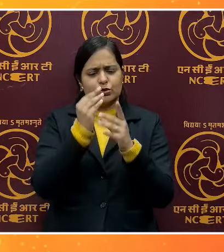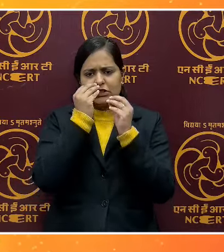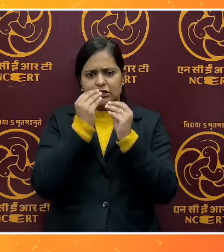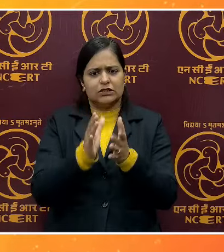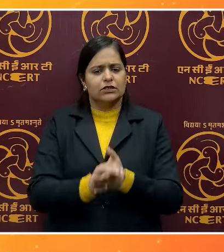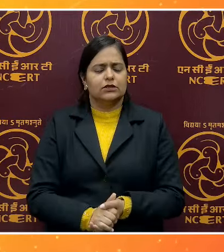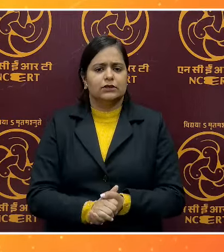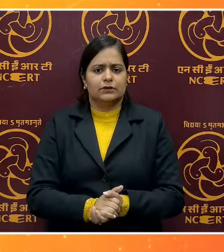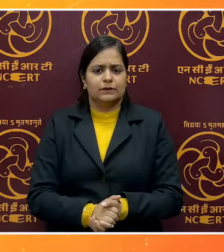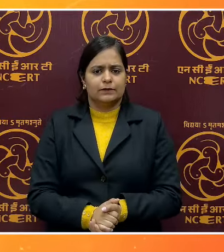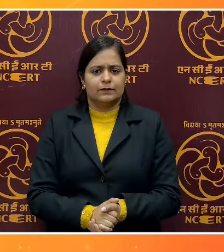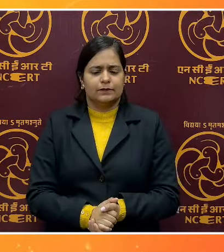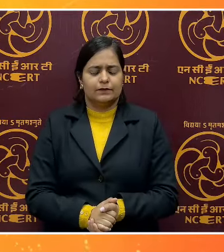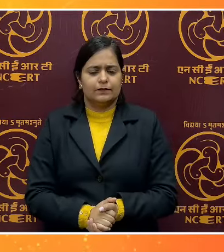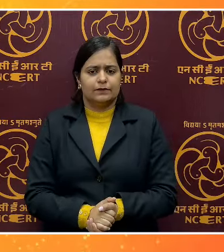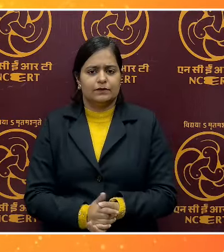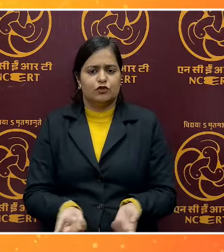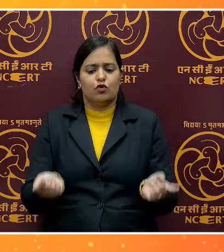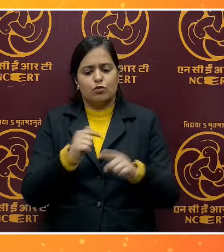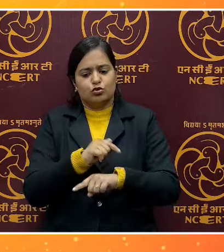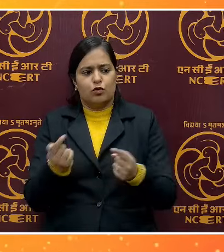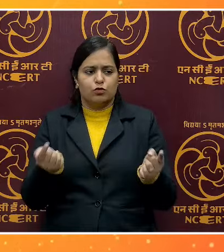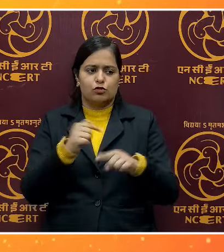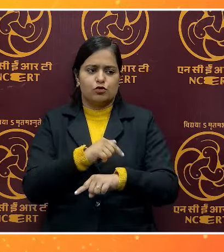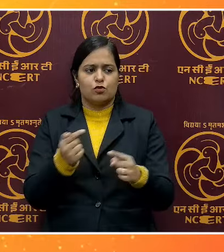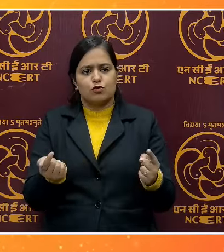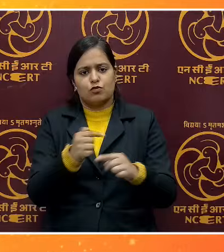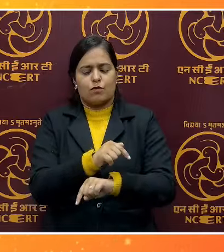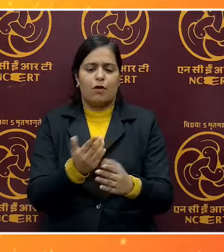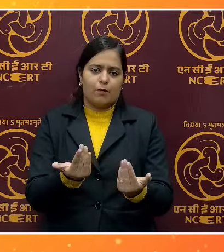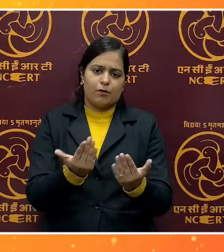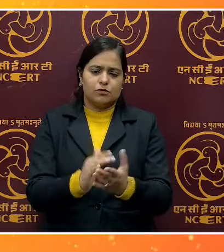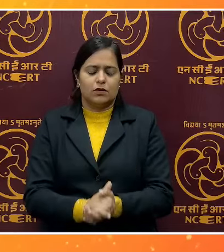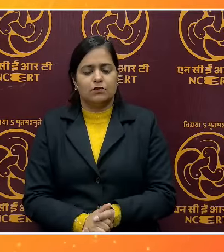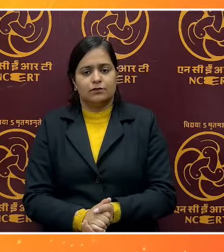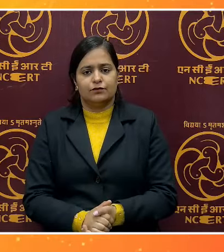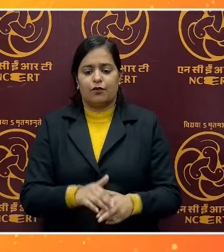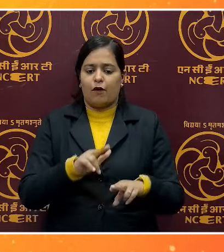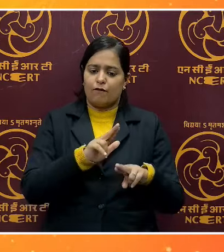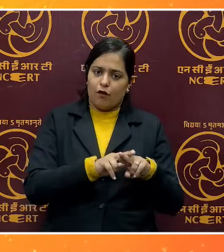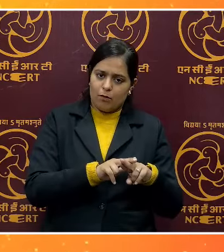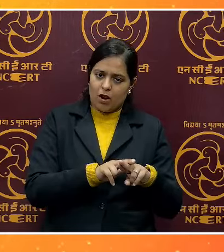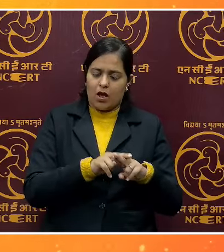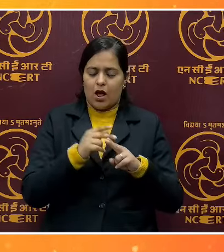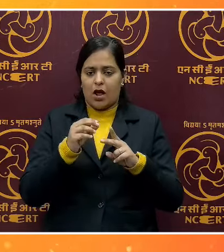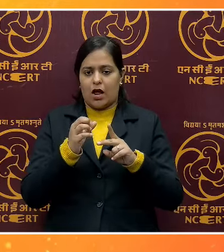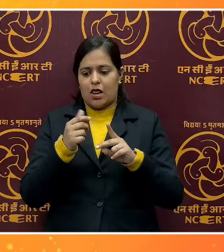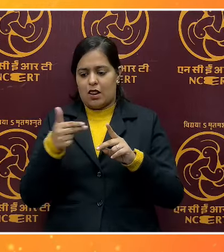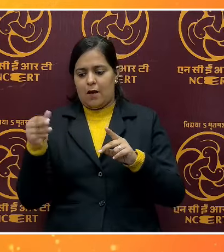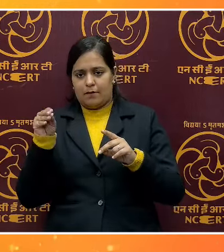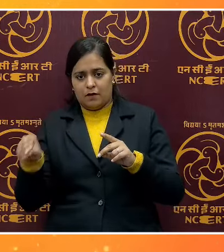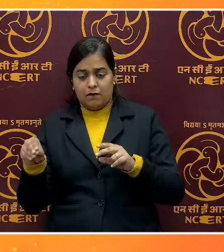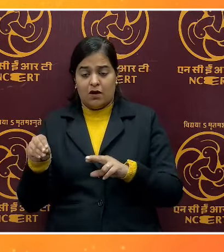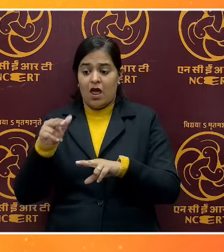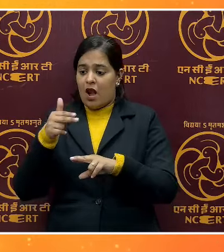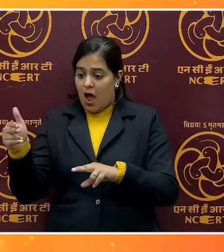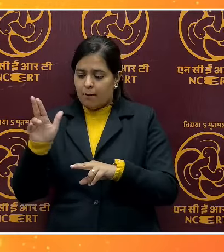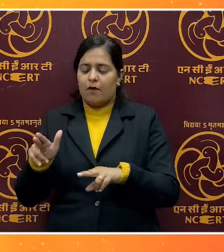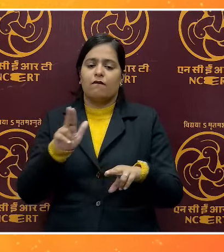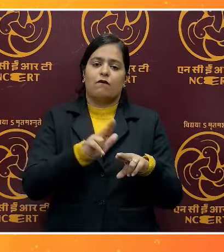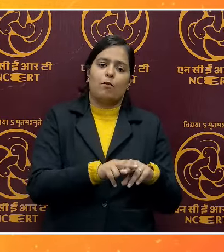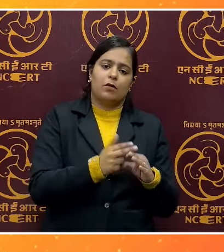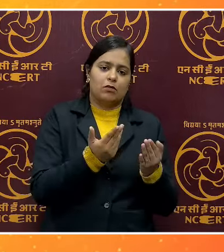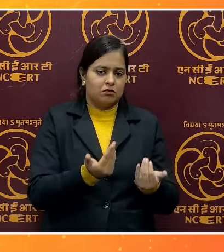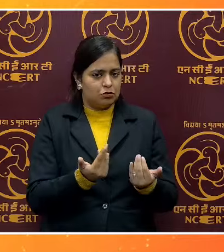like complex is giving its formula, we can write the IUPAC name structure. It is giving